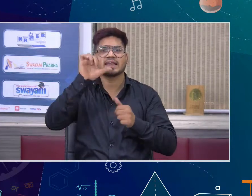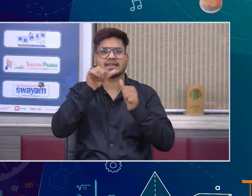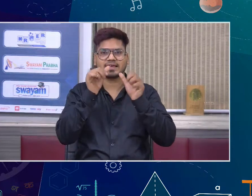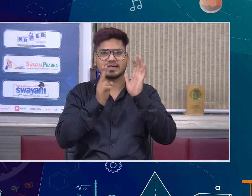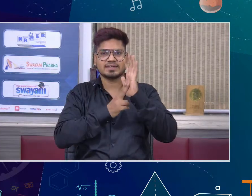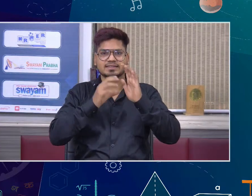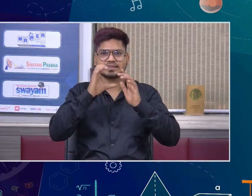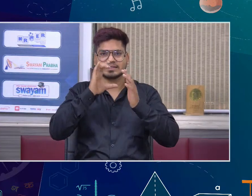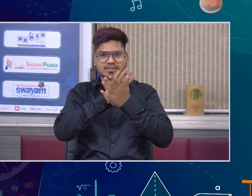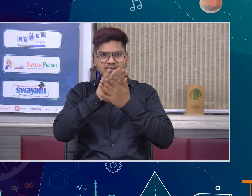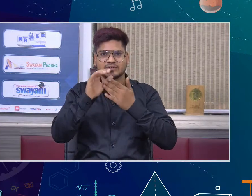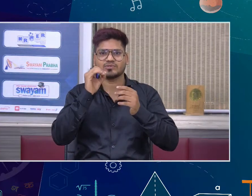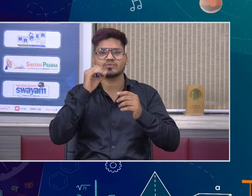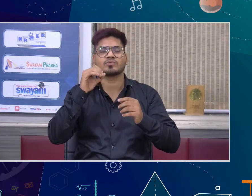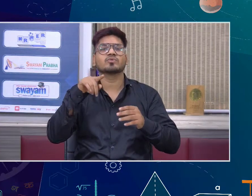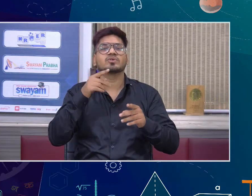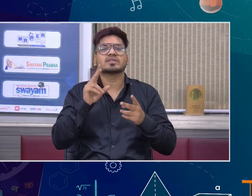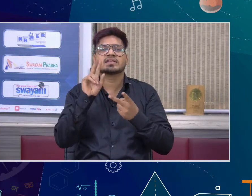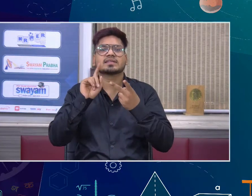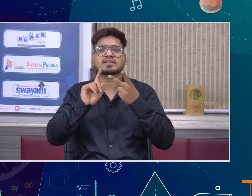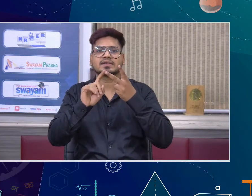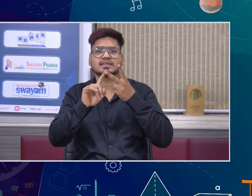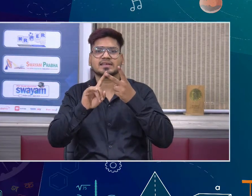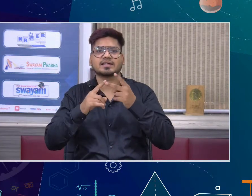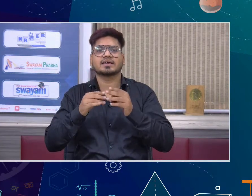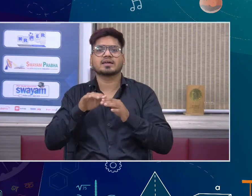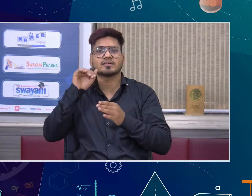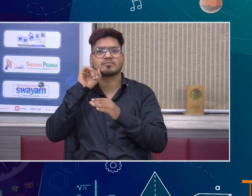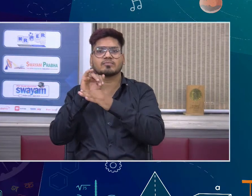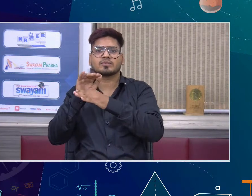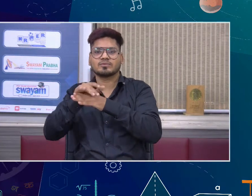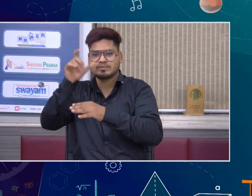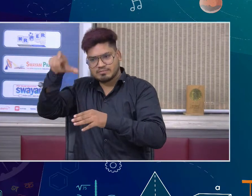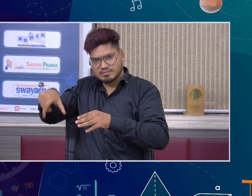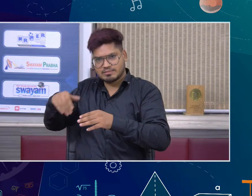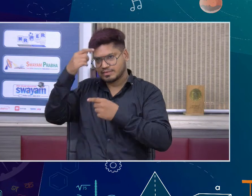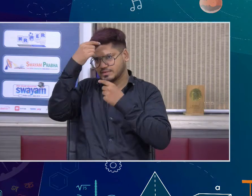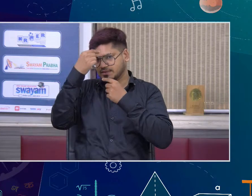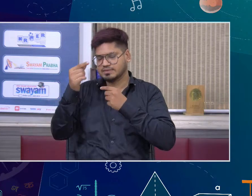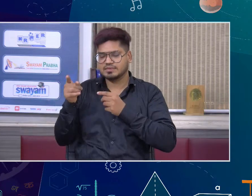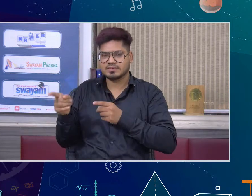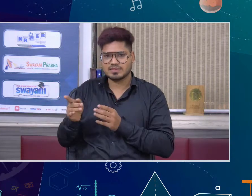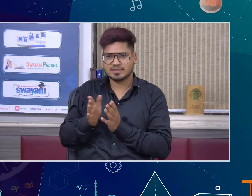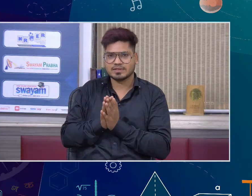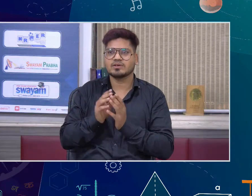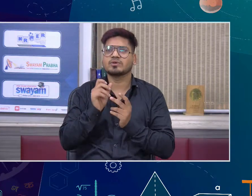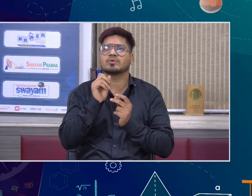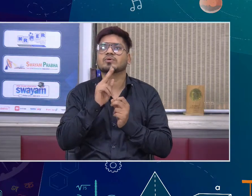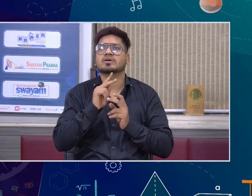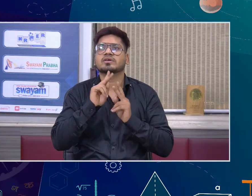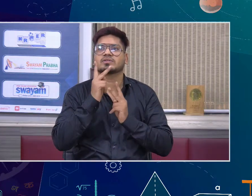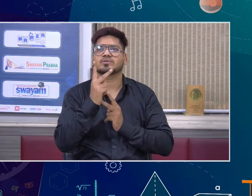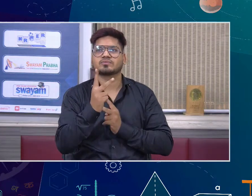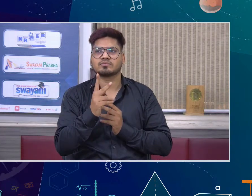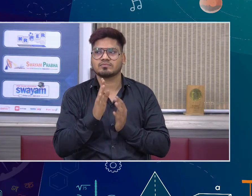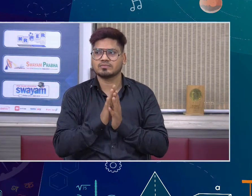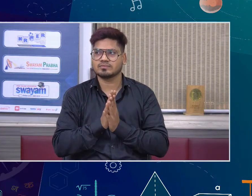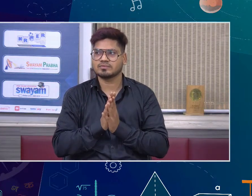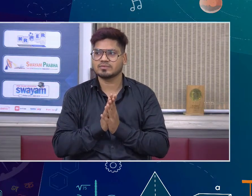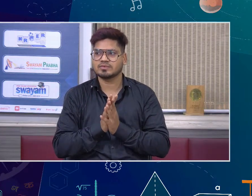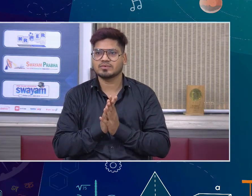another is then a postman. Those are two typical characters available. So the Lanchu, the farmer,